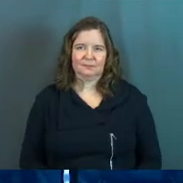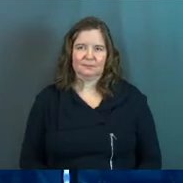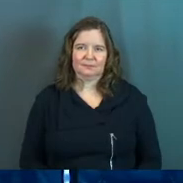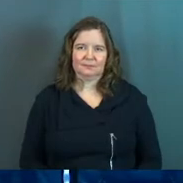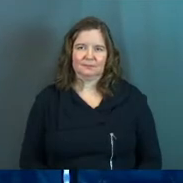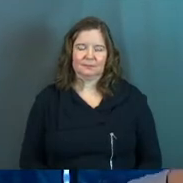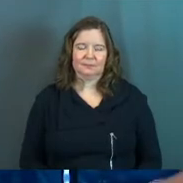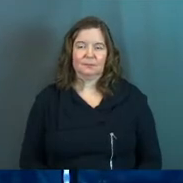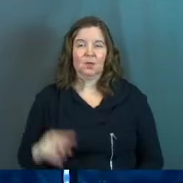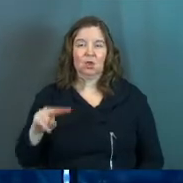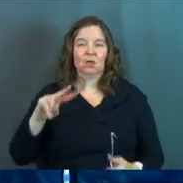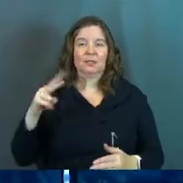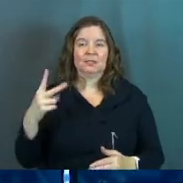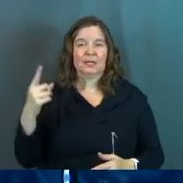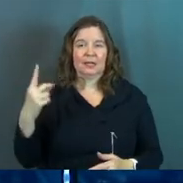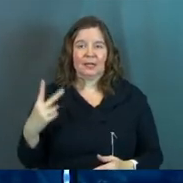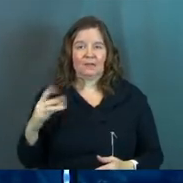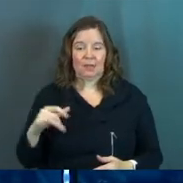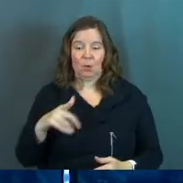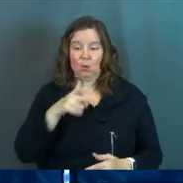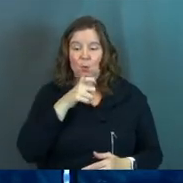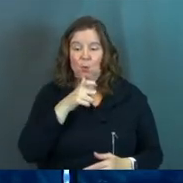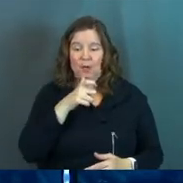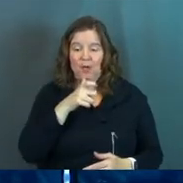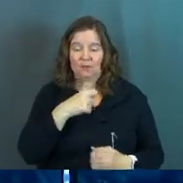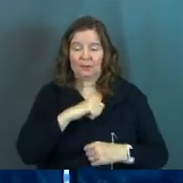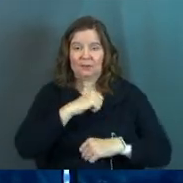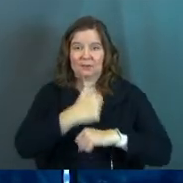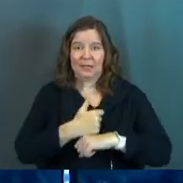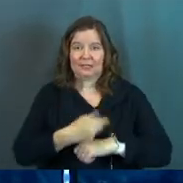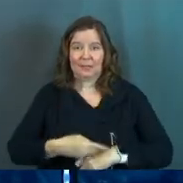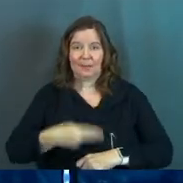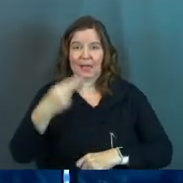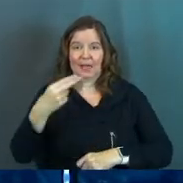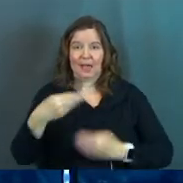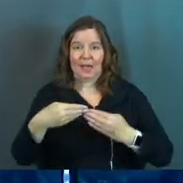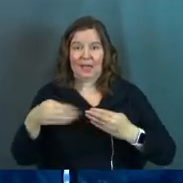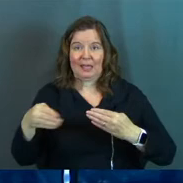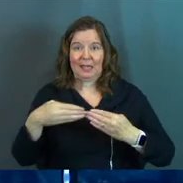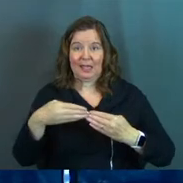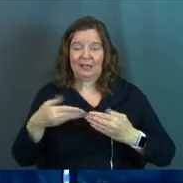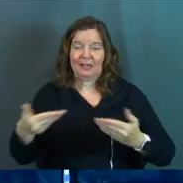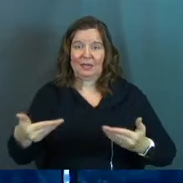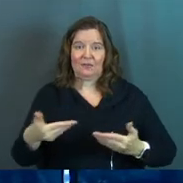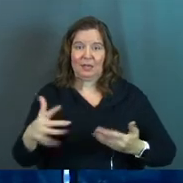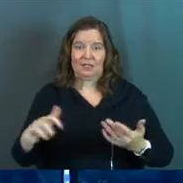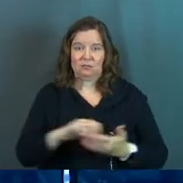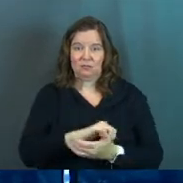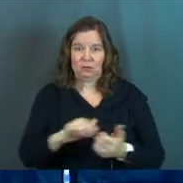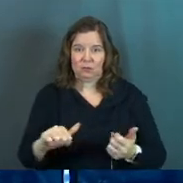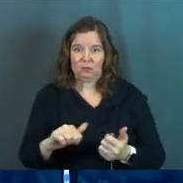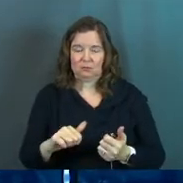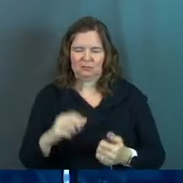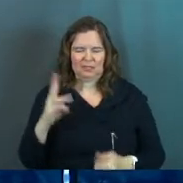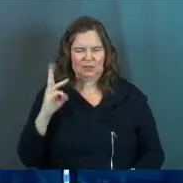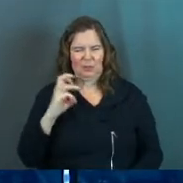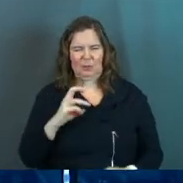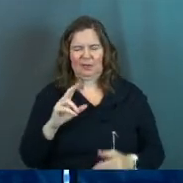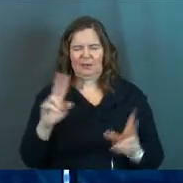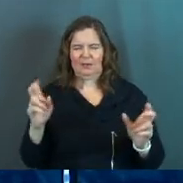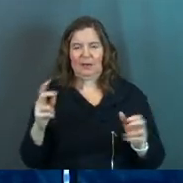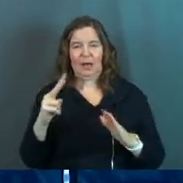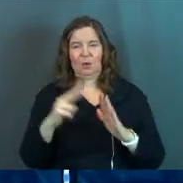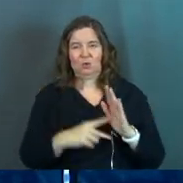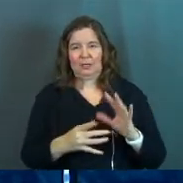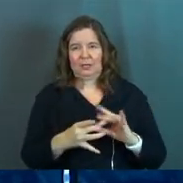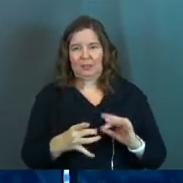Don't love fights. Look at the second half of that. Whoever builds a high gate invites destruction. Weird phrase. I was